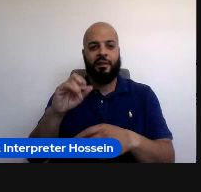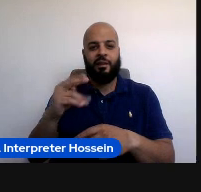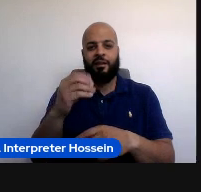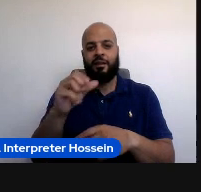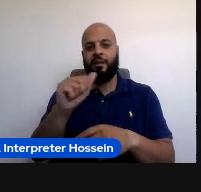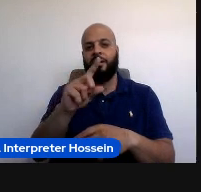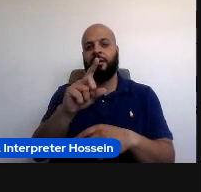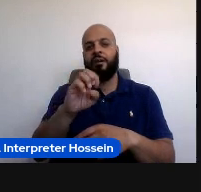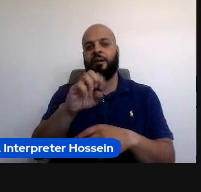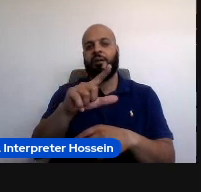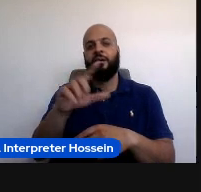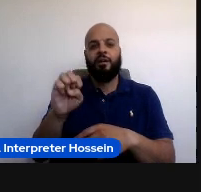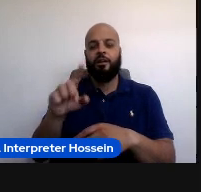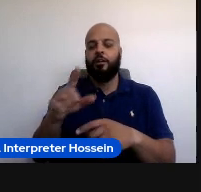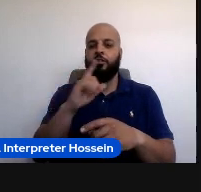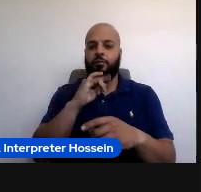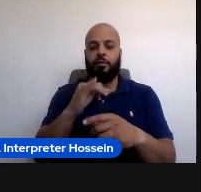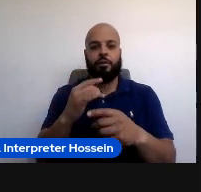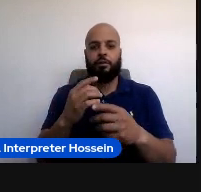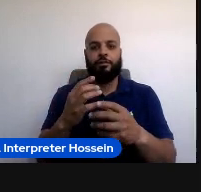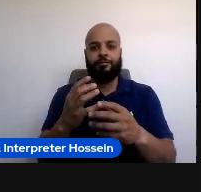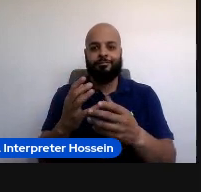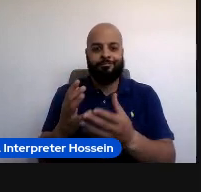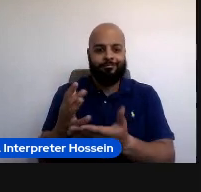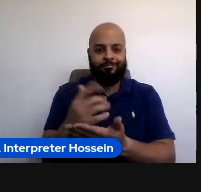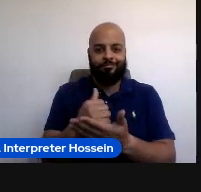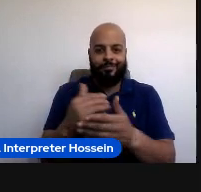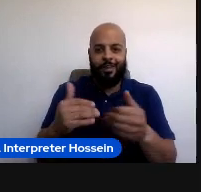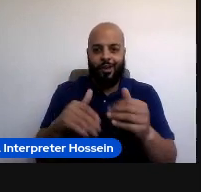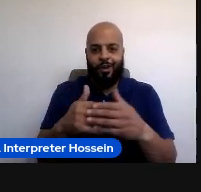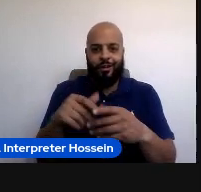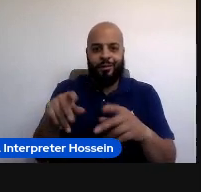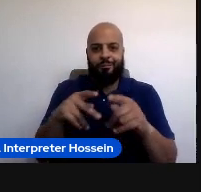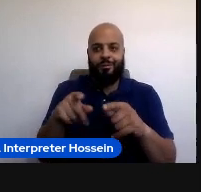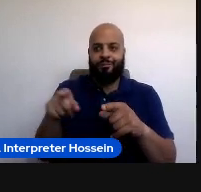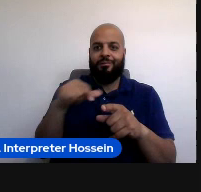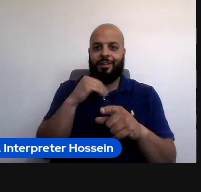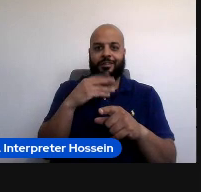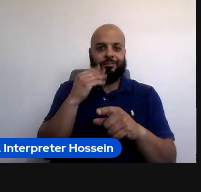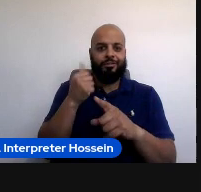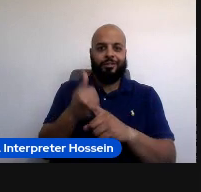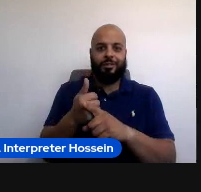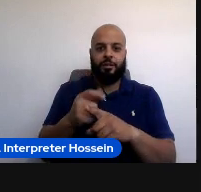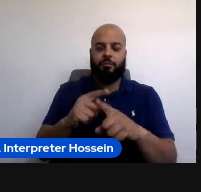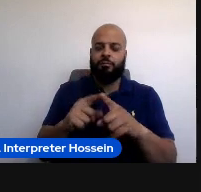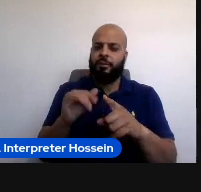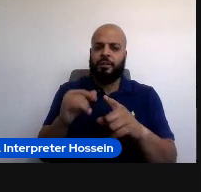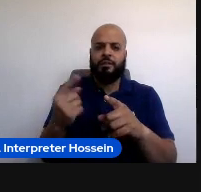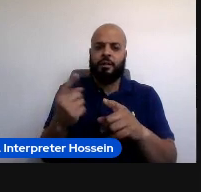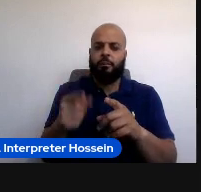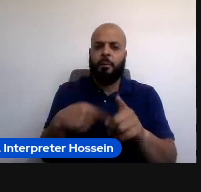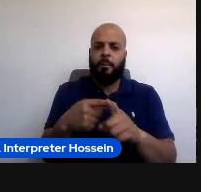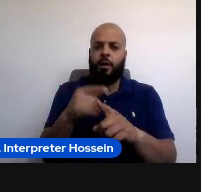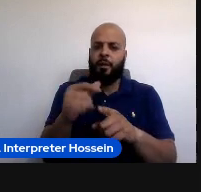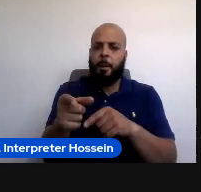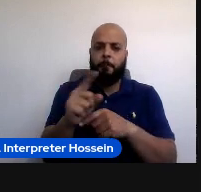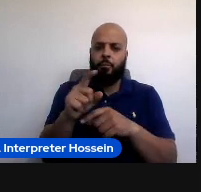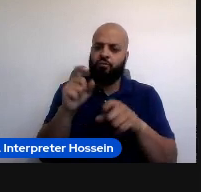come together with no experience. And again, it's something about being in those moments where you have to